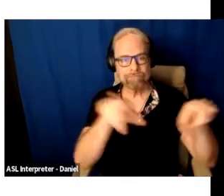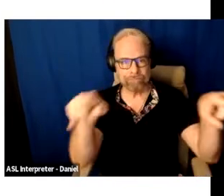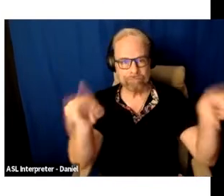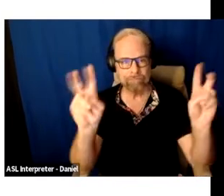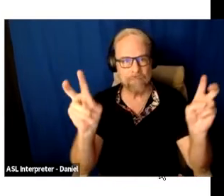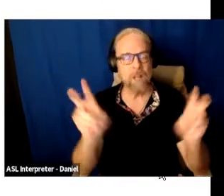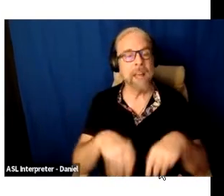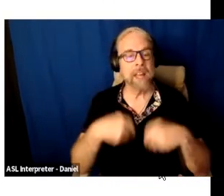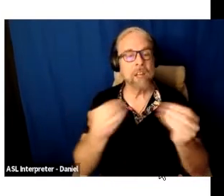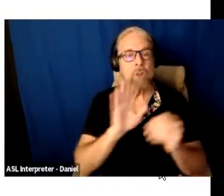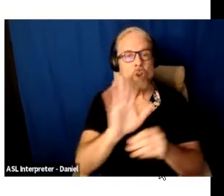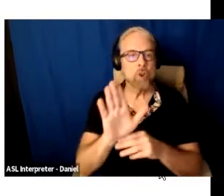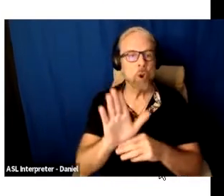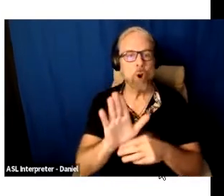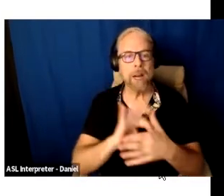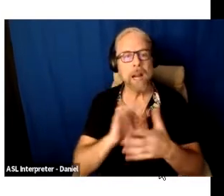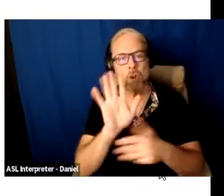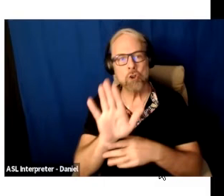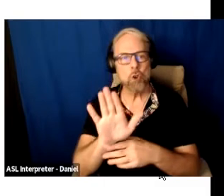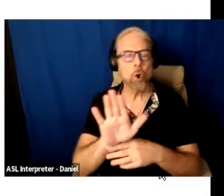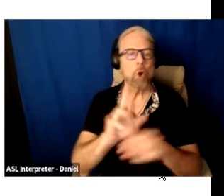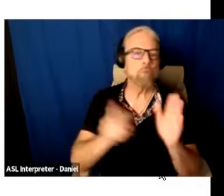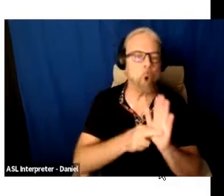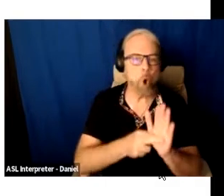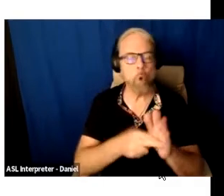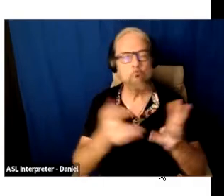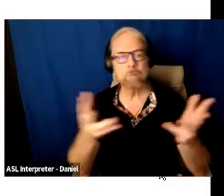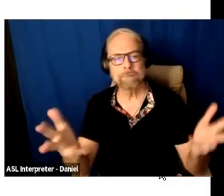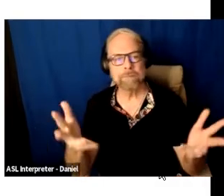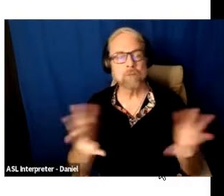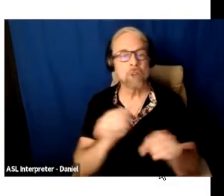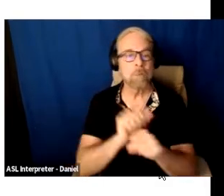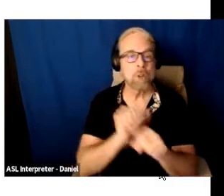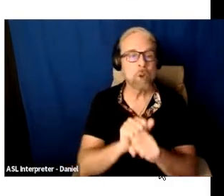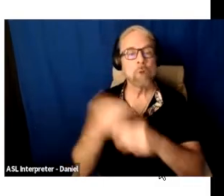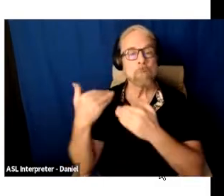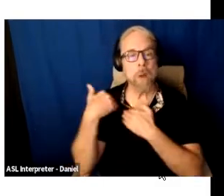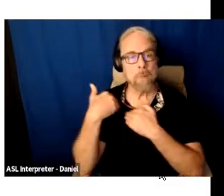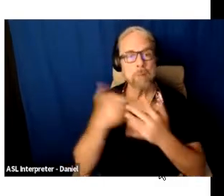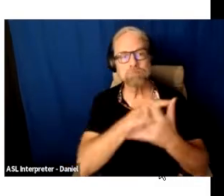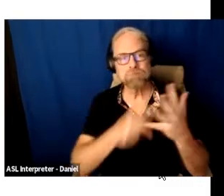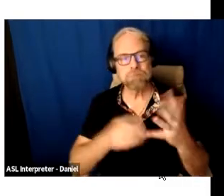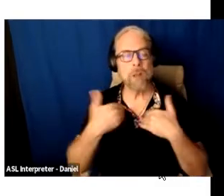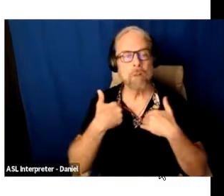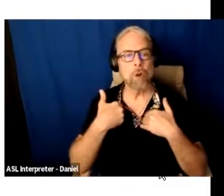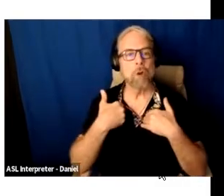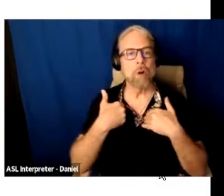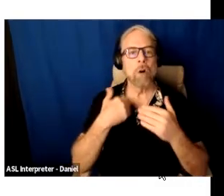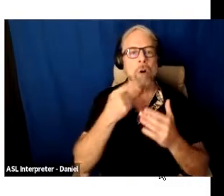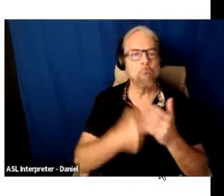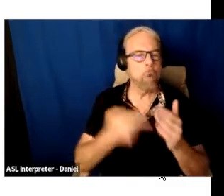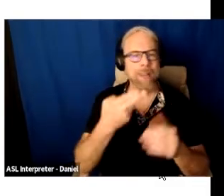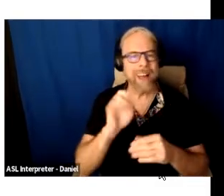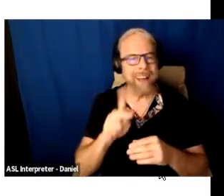that means your role, your sphere of influence, the responsibilities that you have, what the heck does trauma